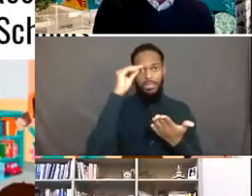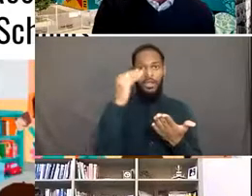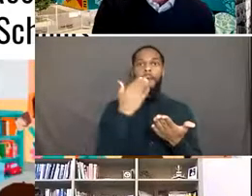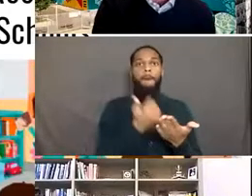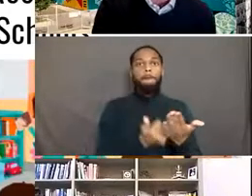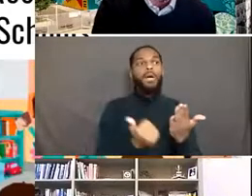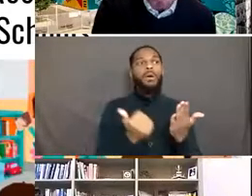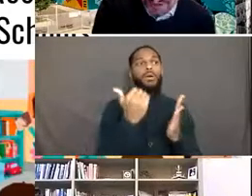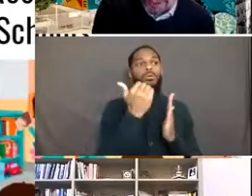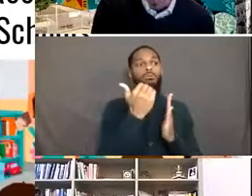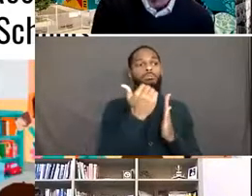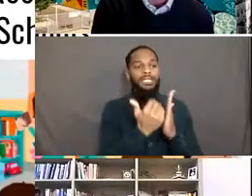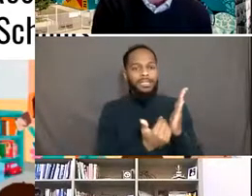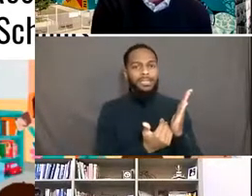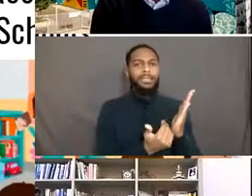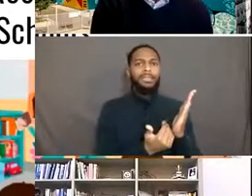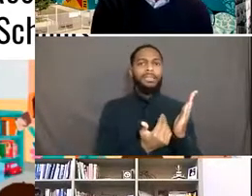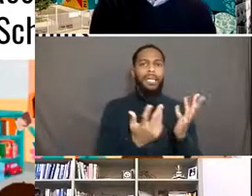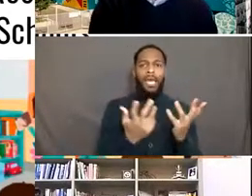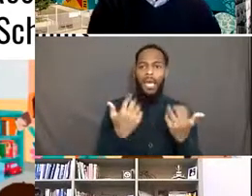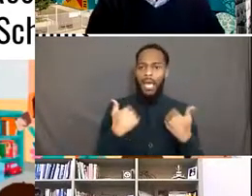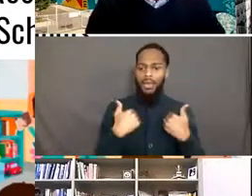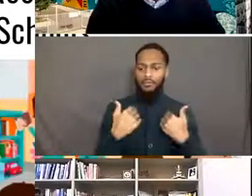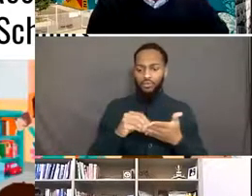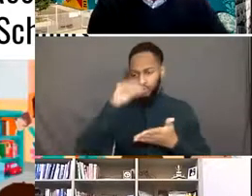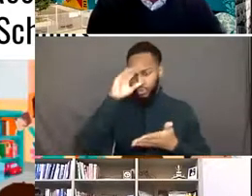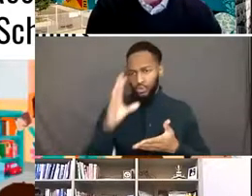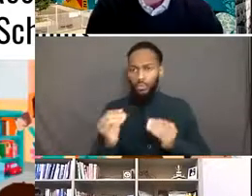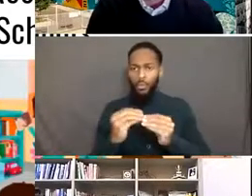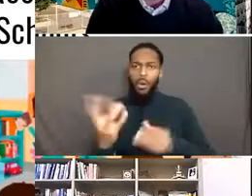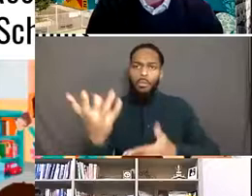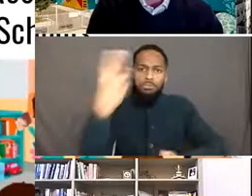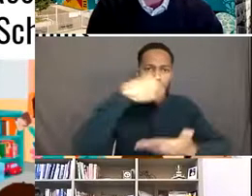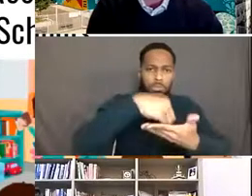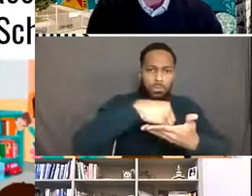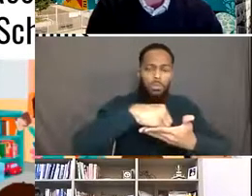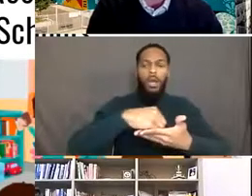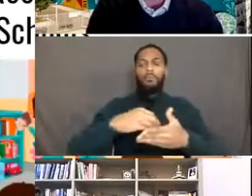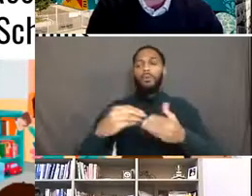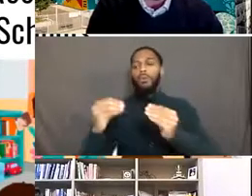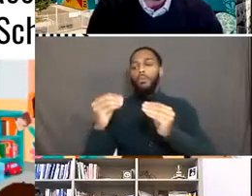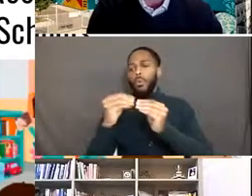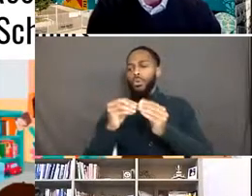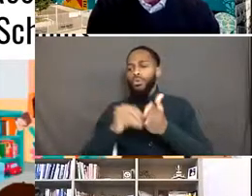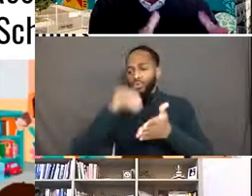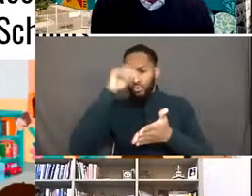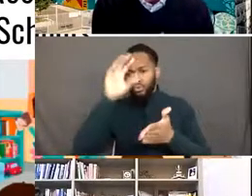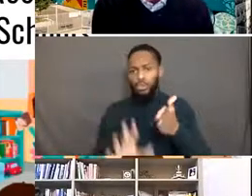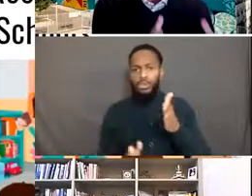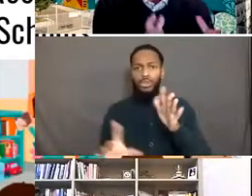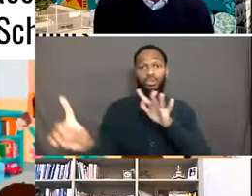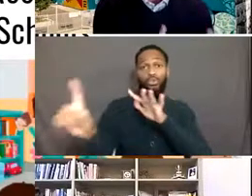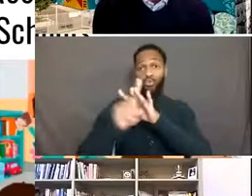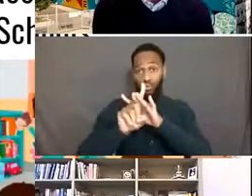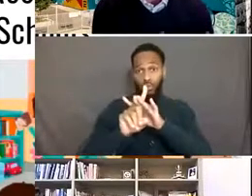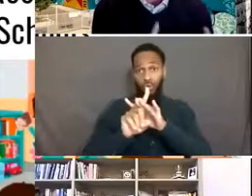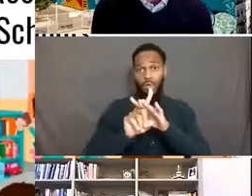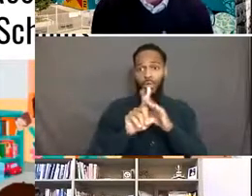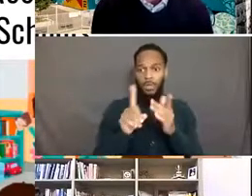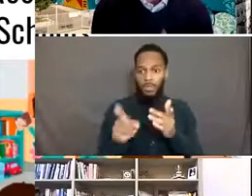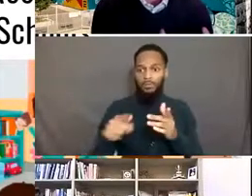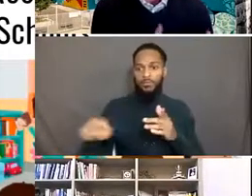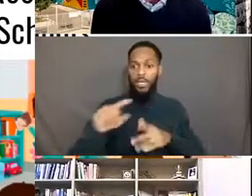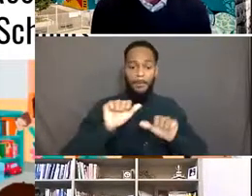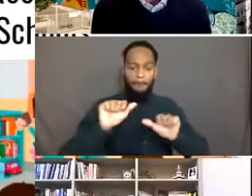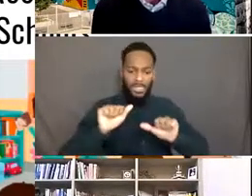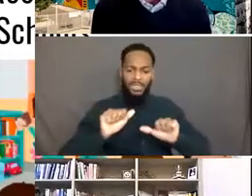students, getting attendance rates up, getting proficiency up, doing the very best we can with the tools we have now